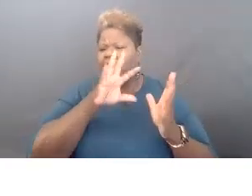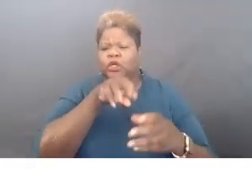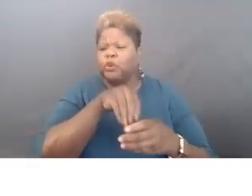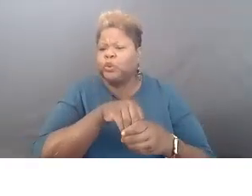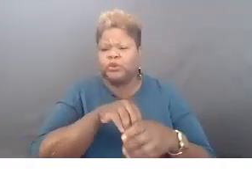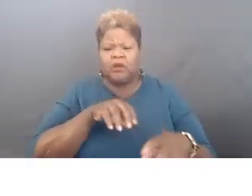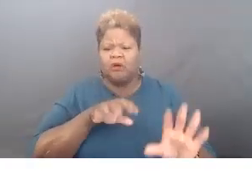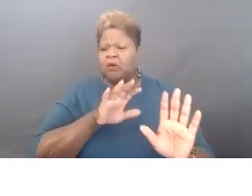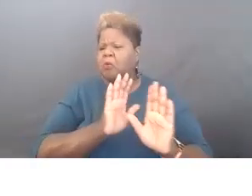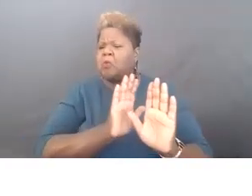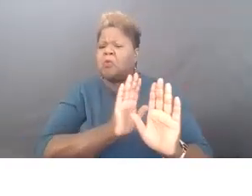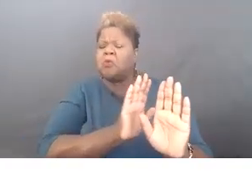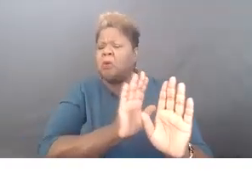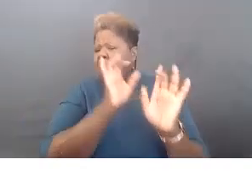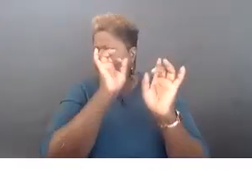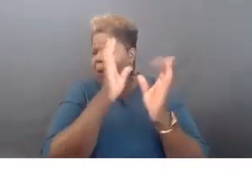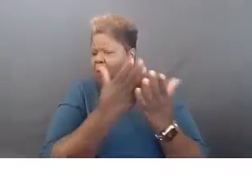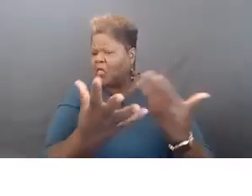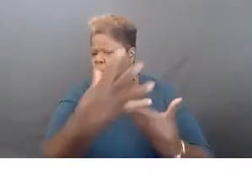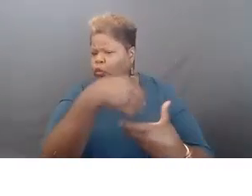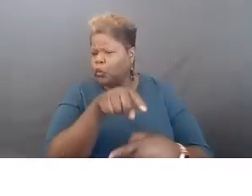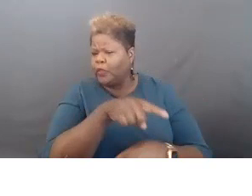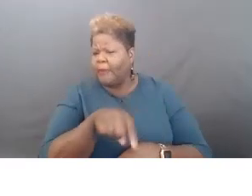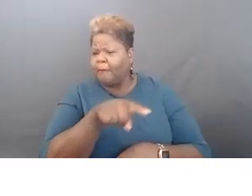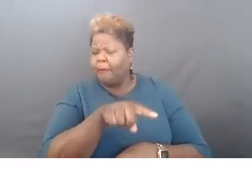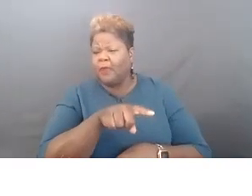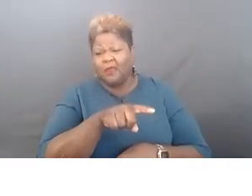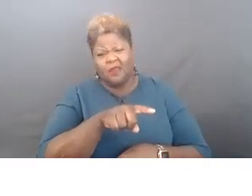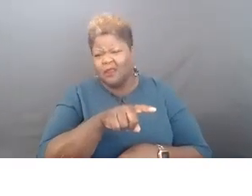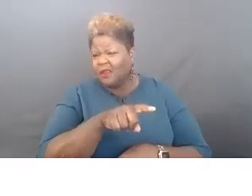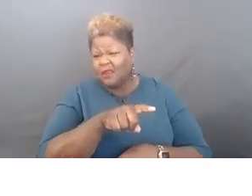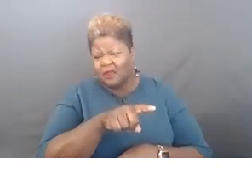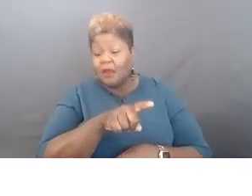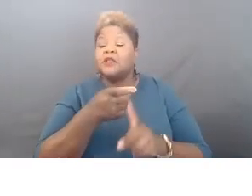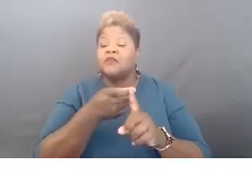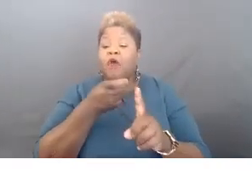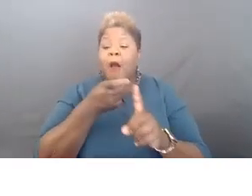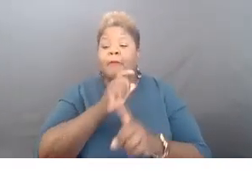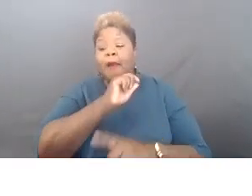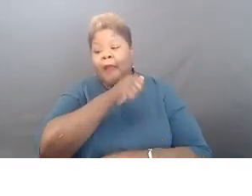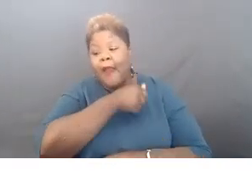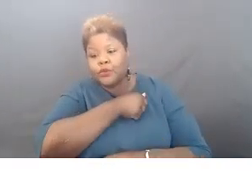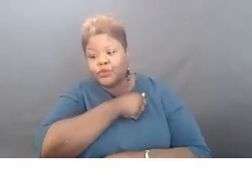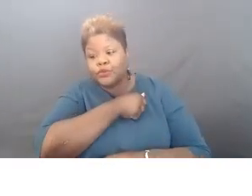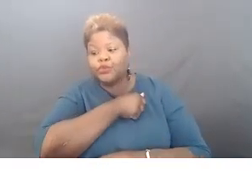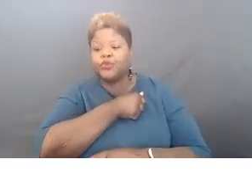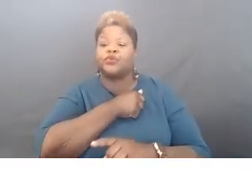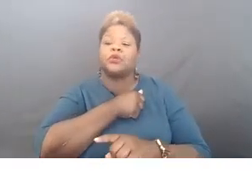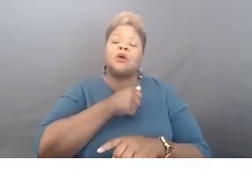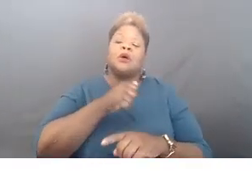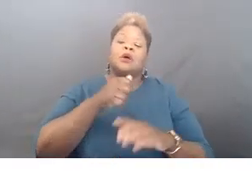inclusive, it's a horrible thing to do. It comes about from attitudes,